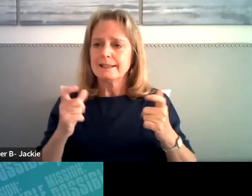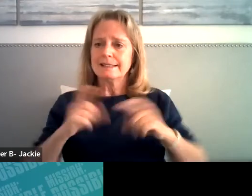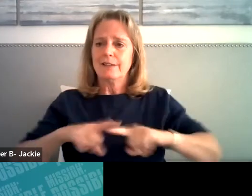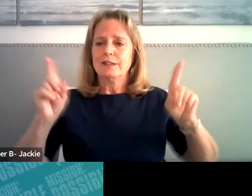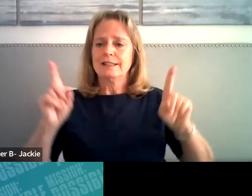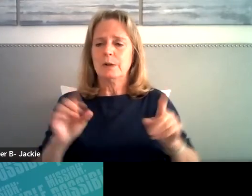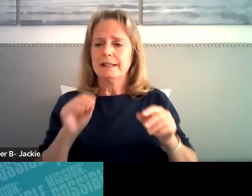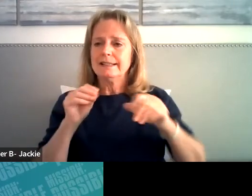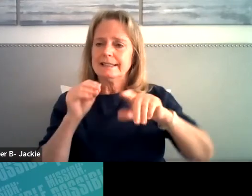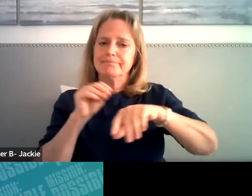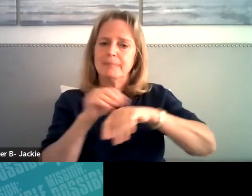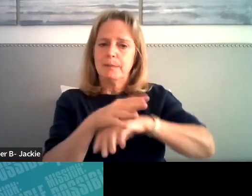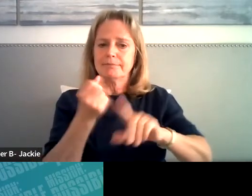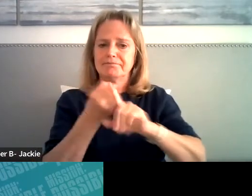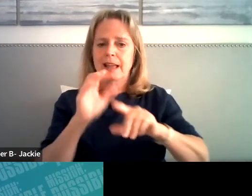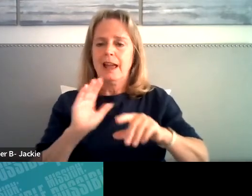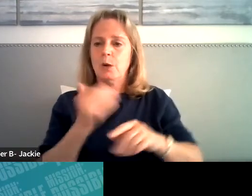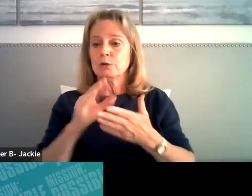students. And that